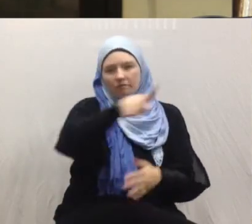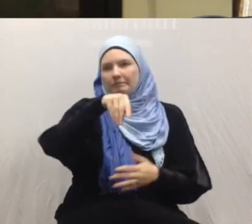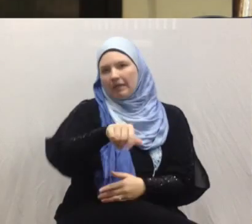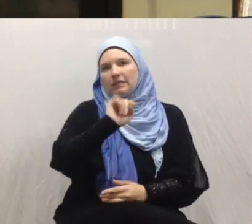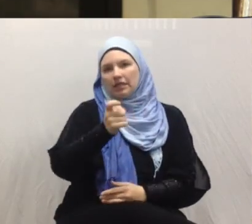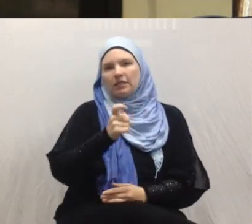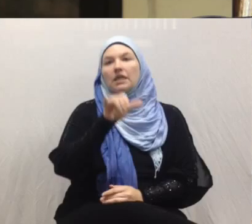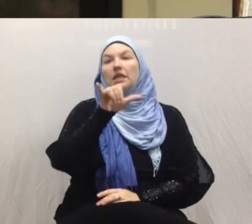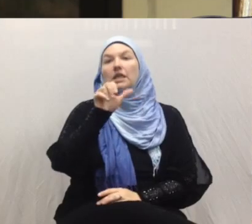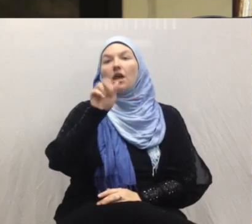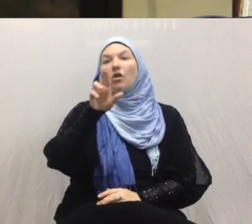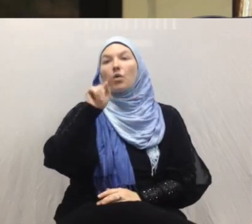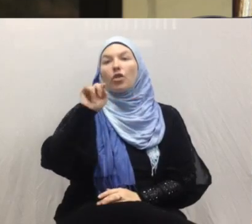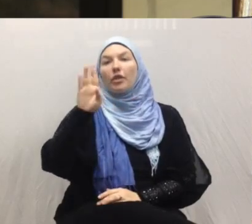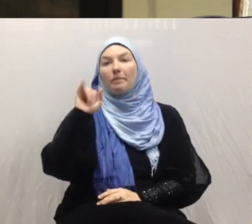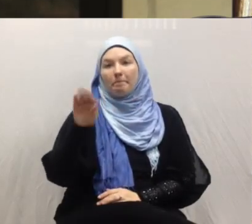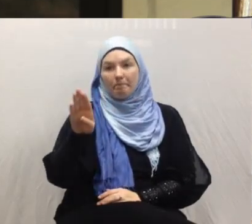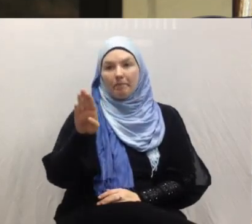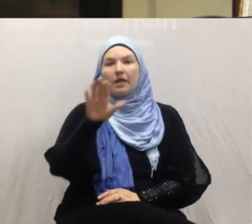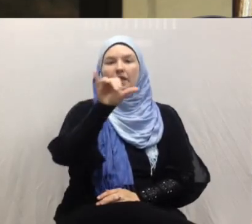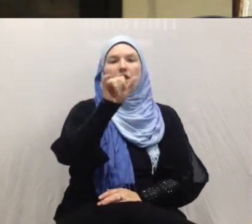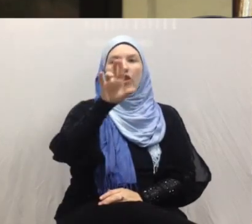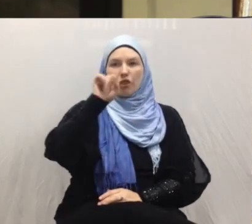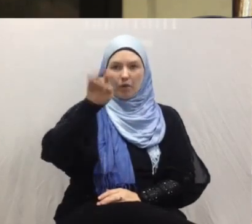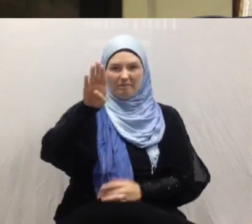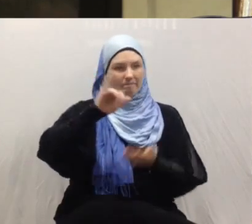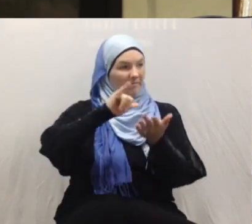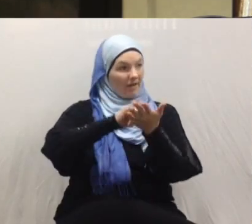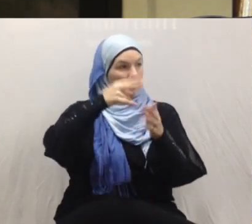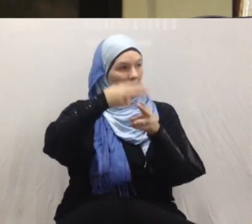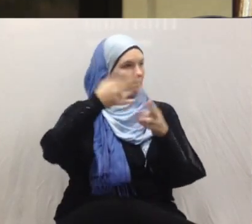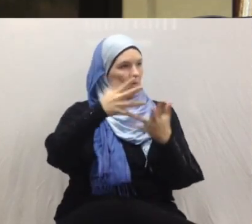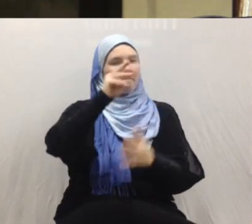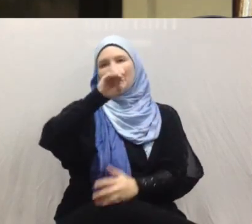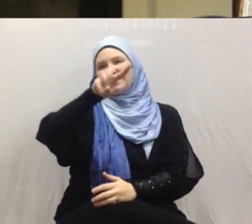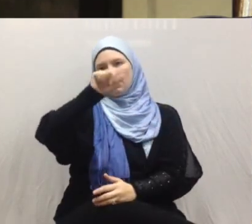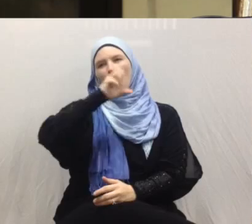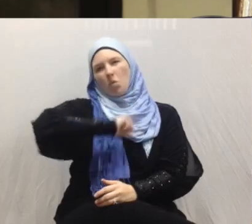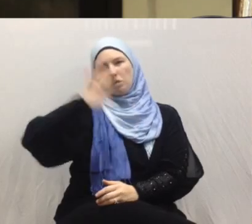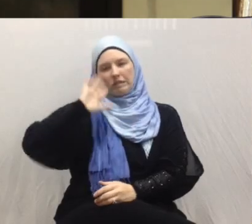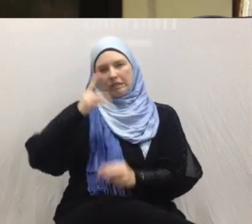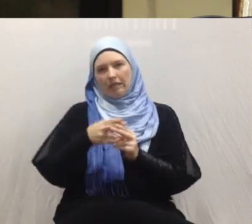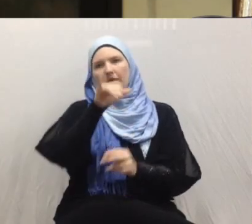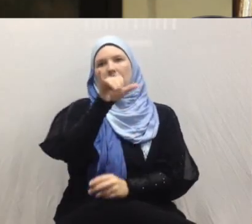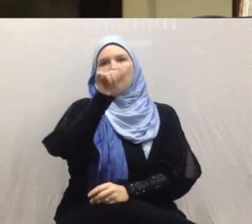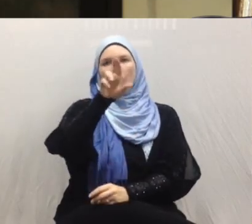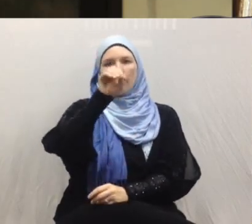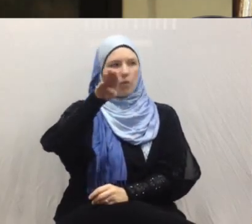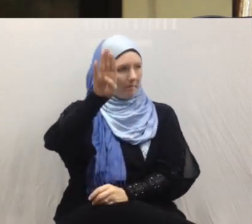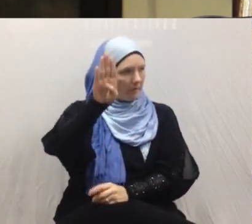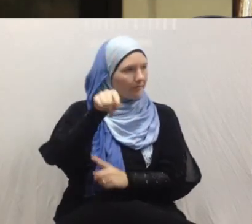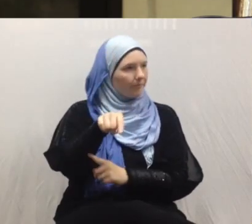Yathrib, which is the old name of Medina, shall be a sanctuary for the people of this document, which